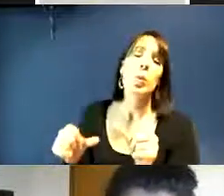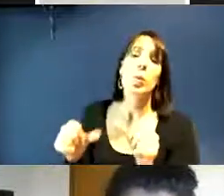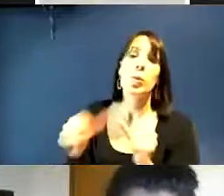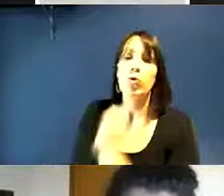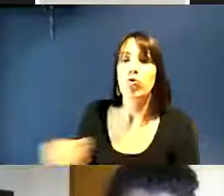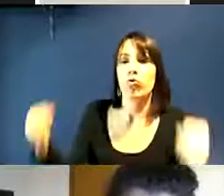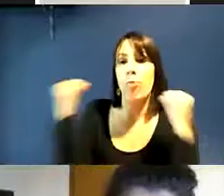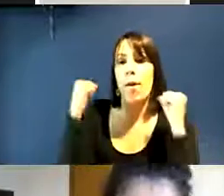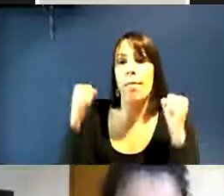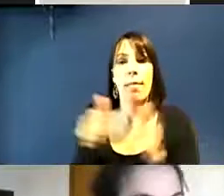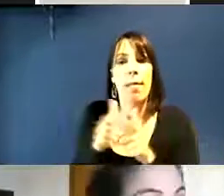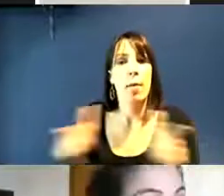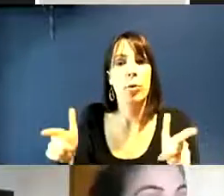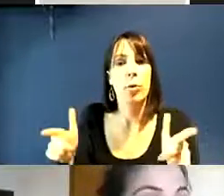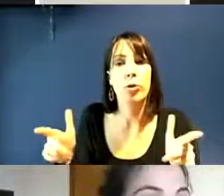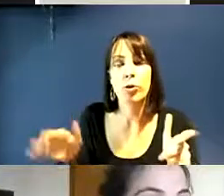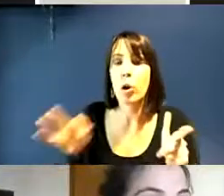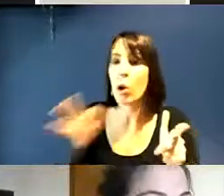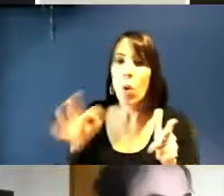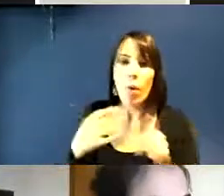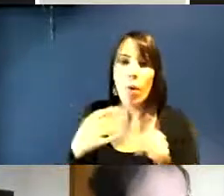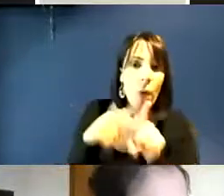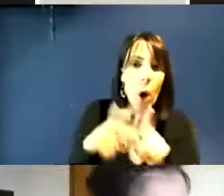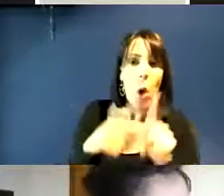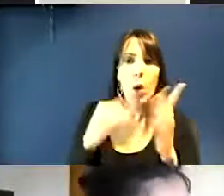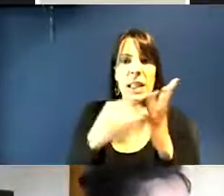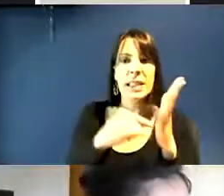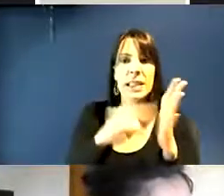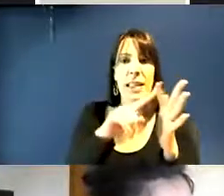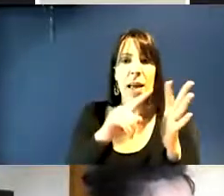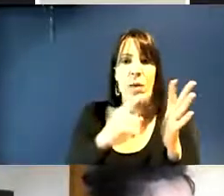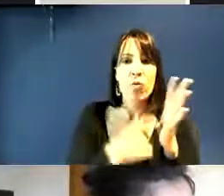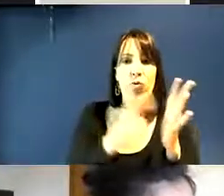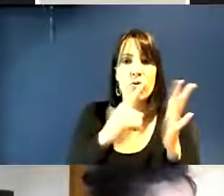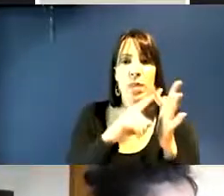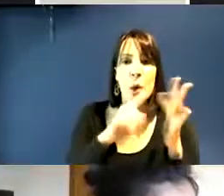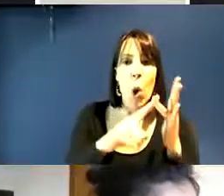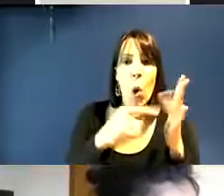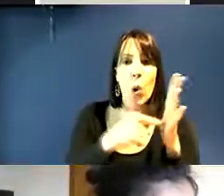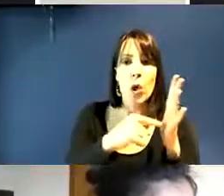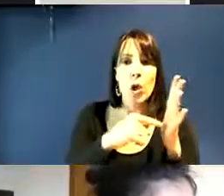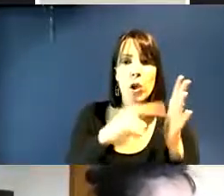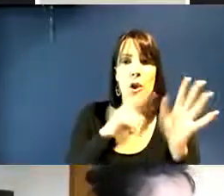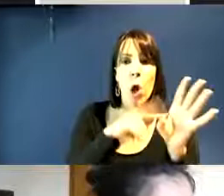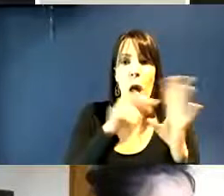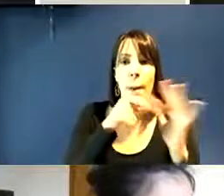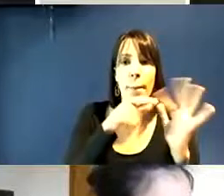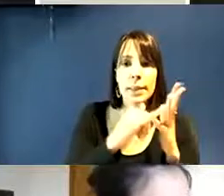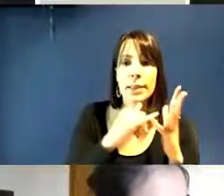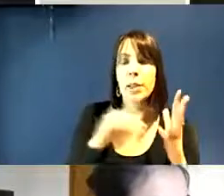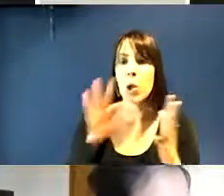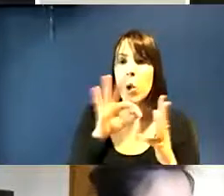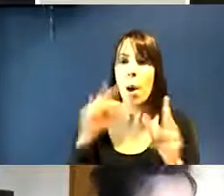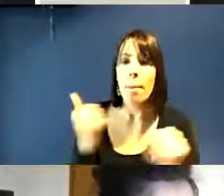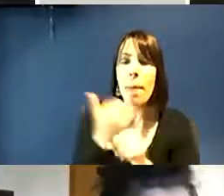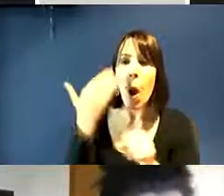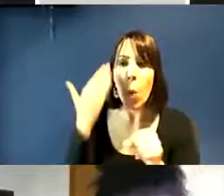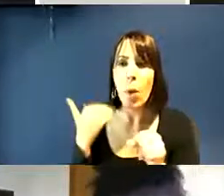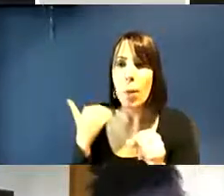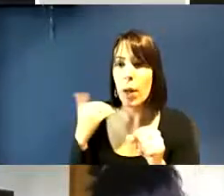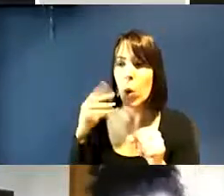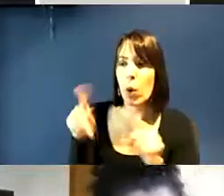reinforce stereotypes, doesn't imply weakness, and doesn't alienate women or imply